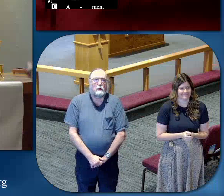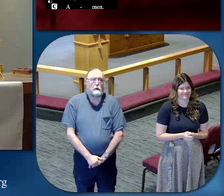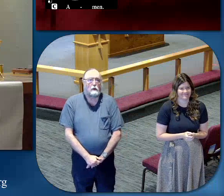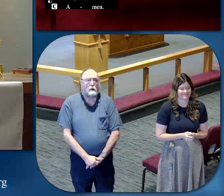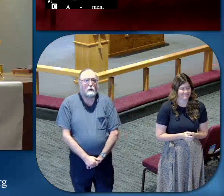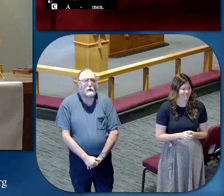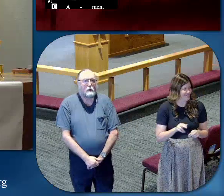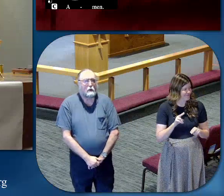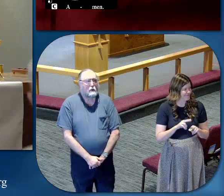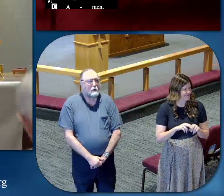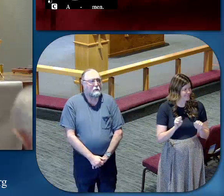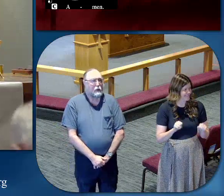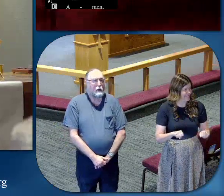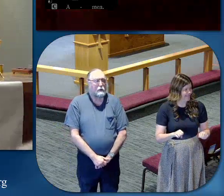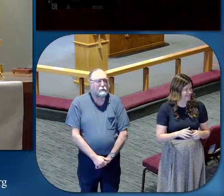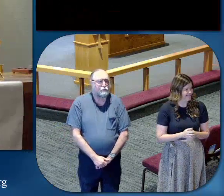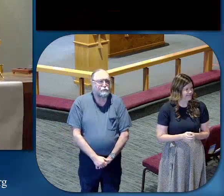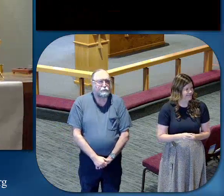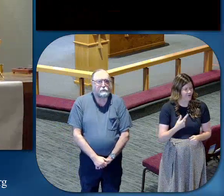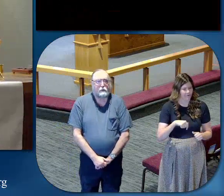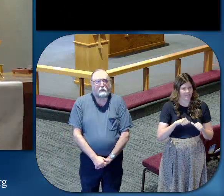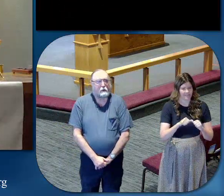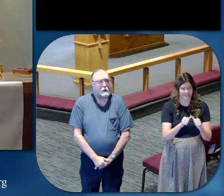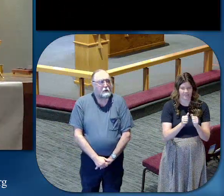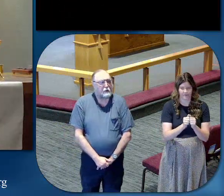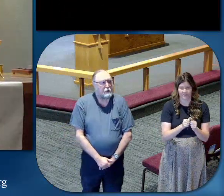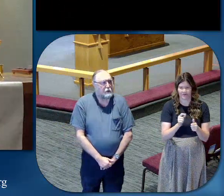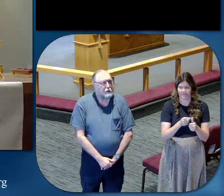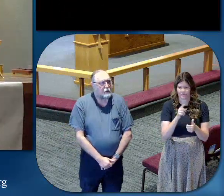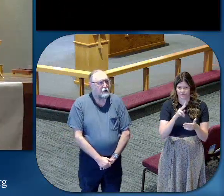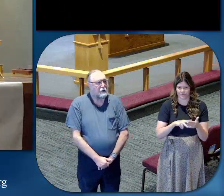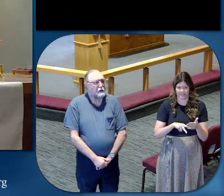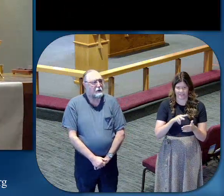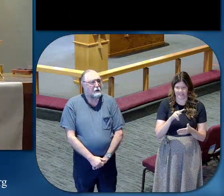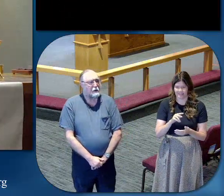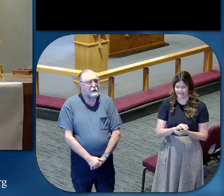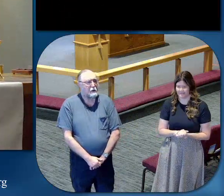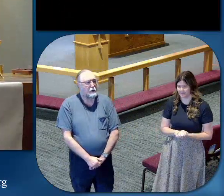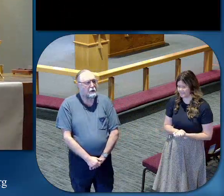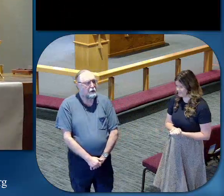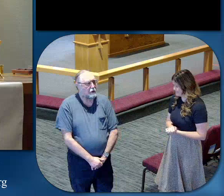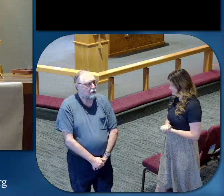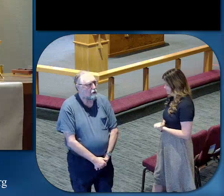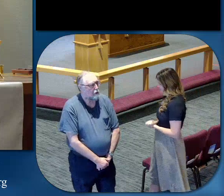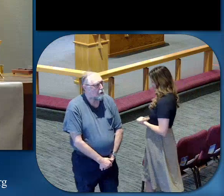Amen. Congregation, please be seated. We continue with our first reading.